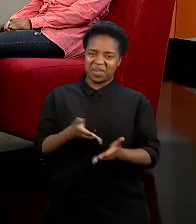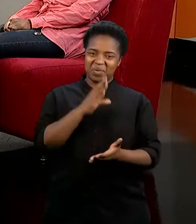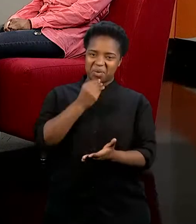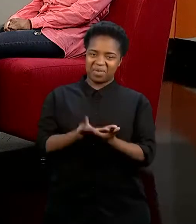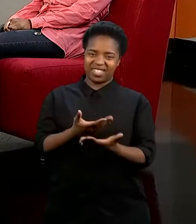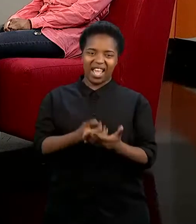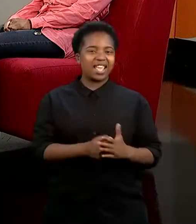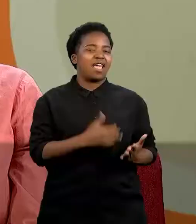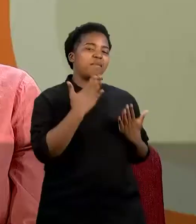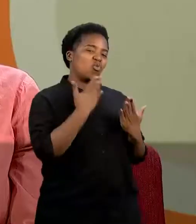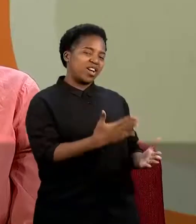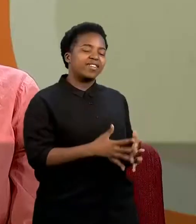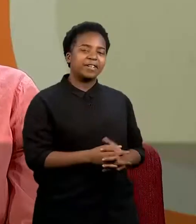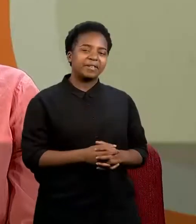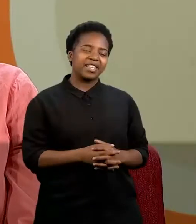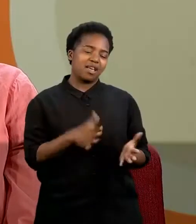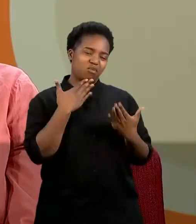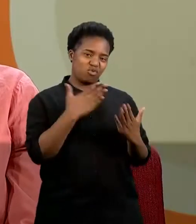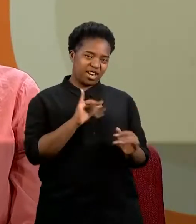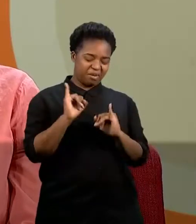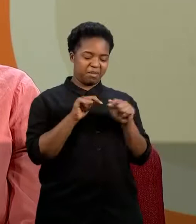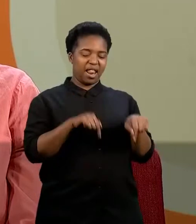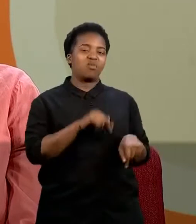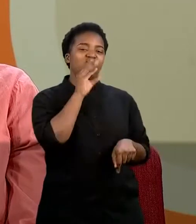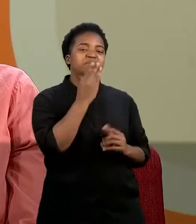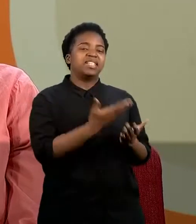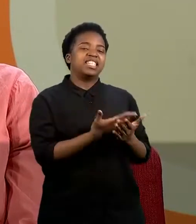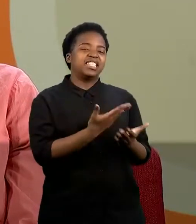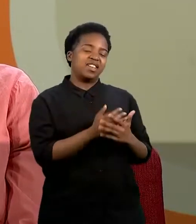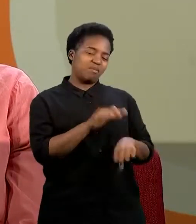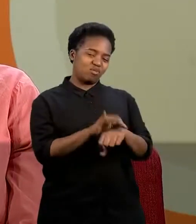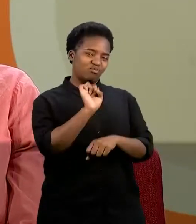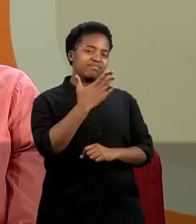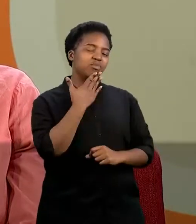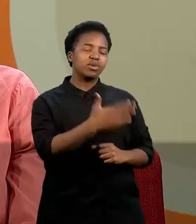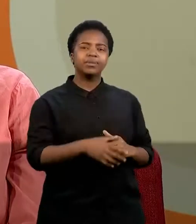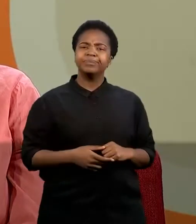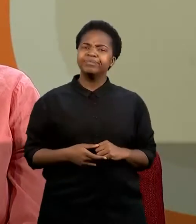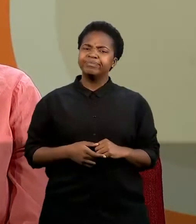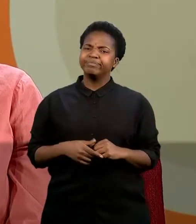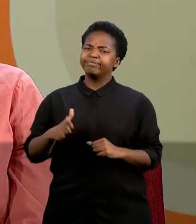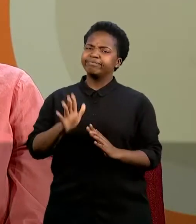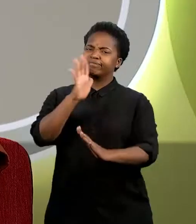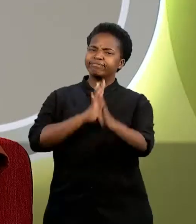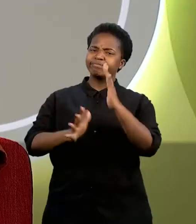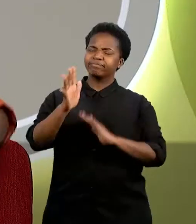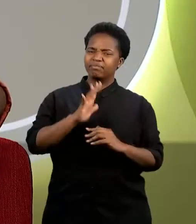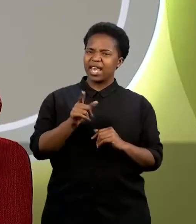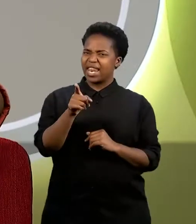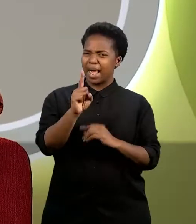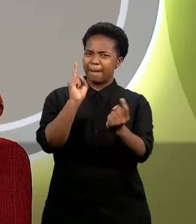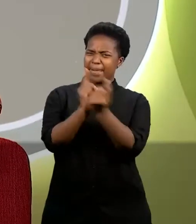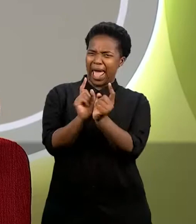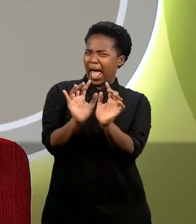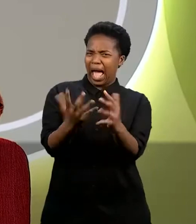o amohela TalkAbility Nkele. Ngiyabonga ukuthi ngibe khona la ku TalkAbility as umngane ka Sarah. Akongitshele ke wena